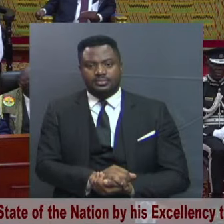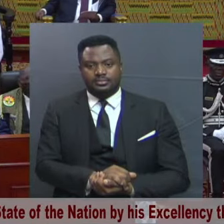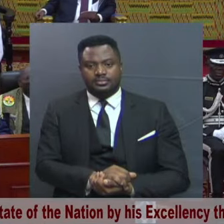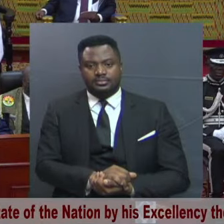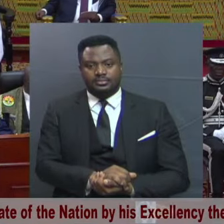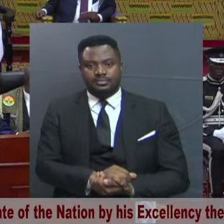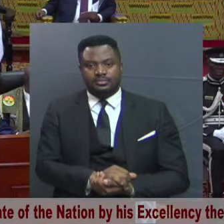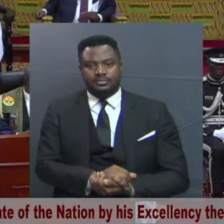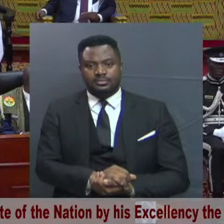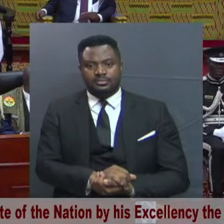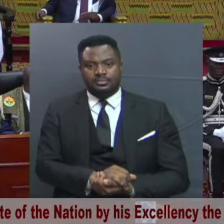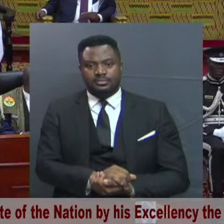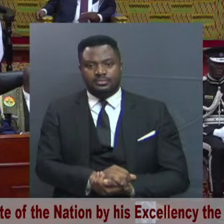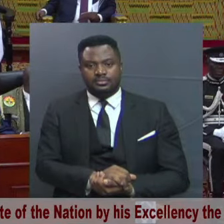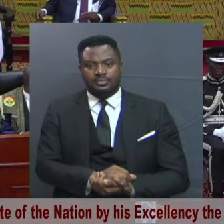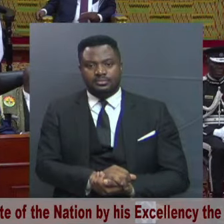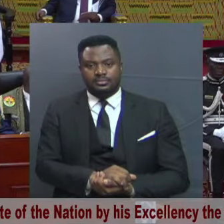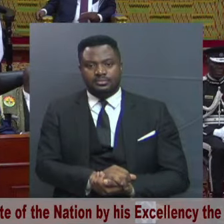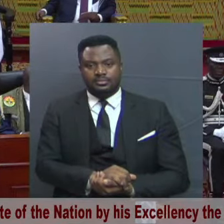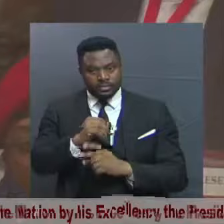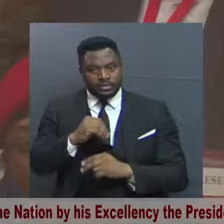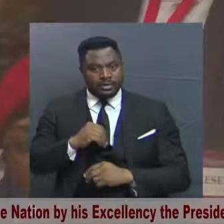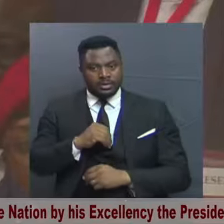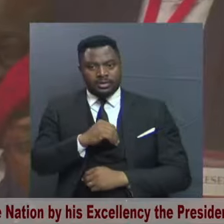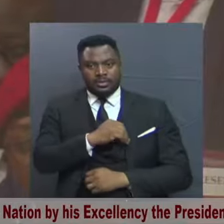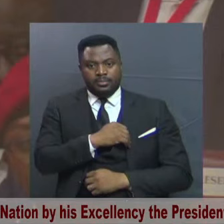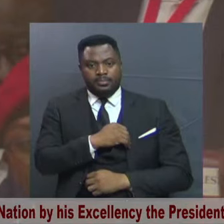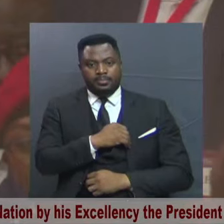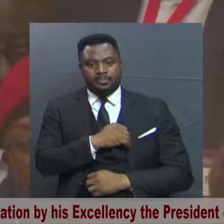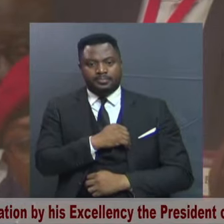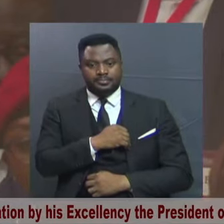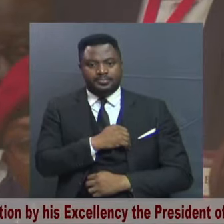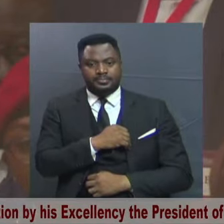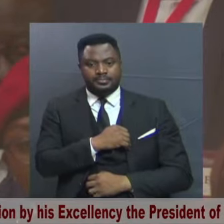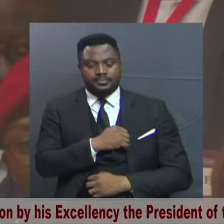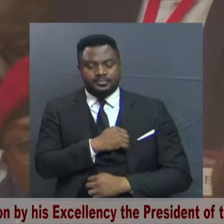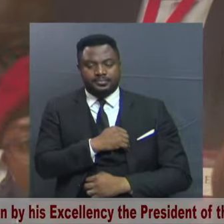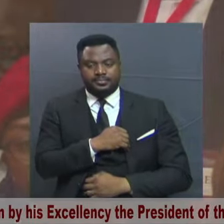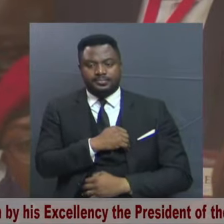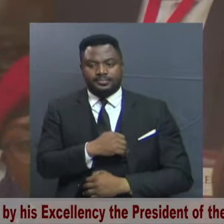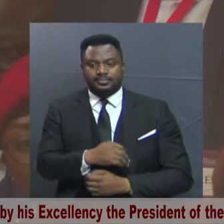members h members honorable